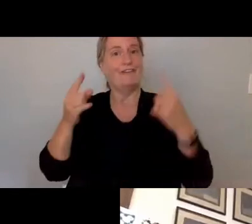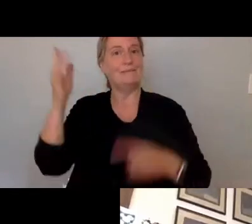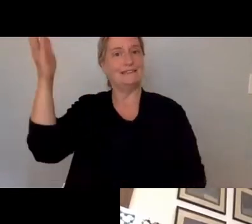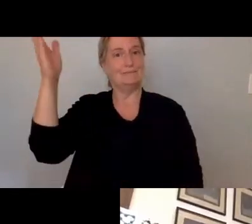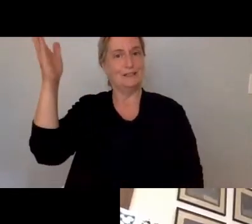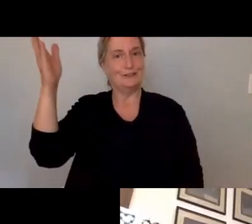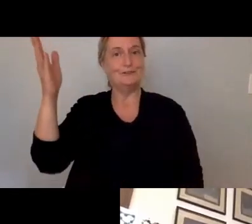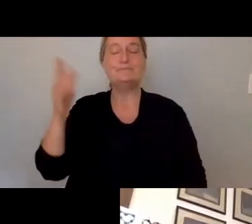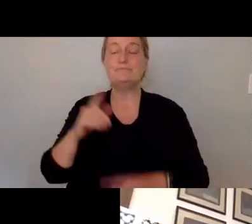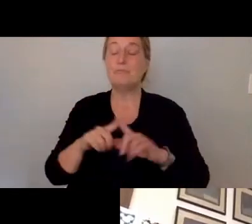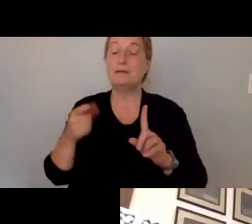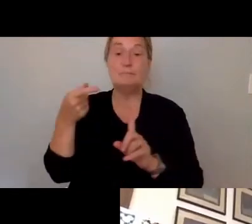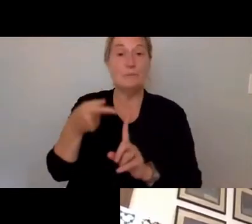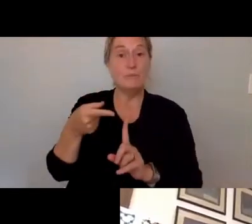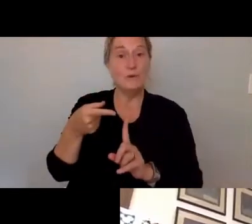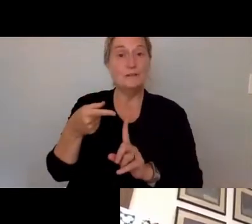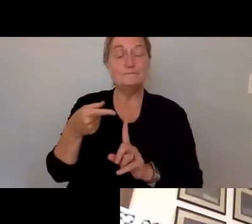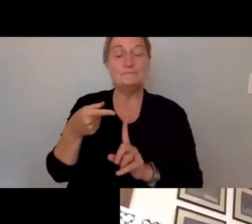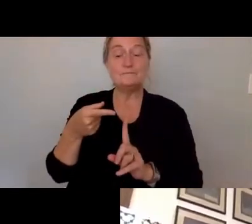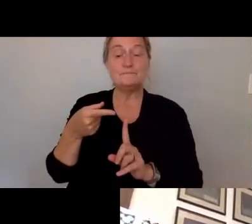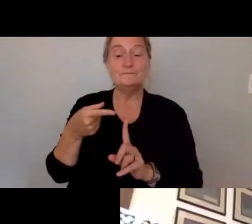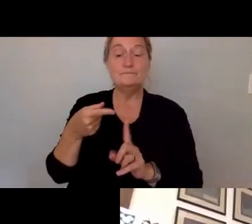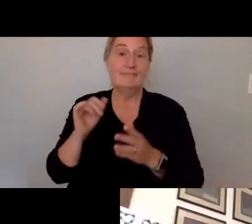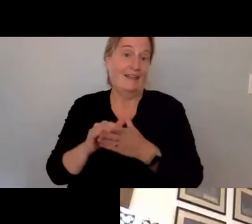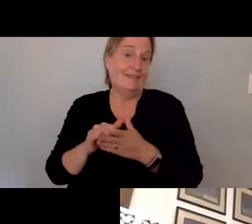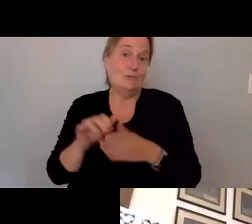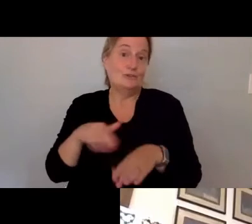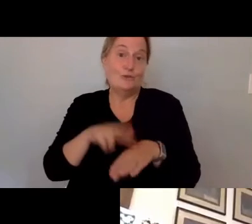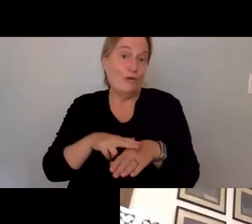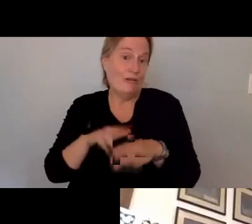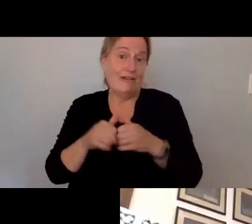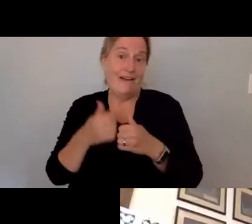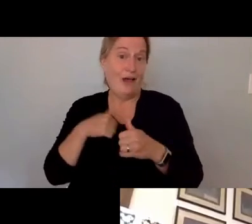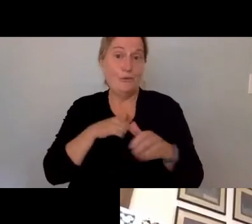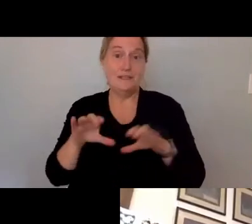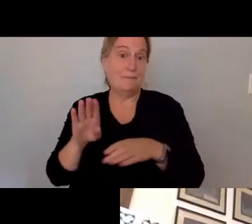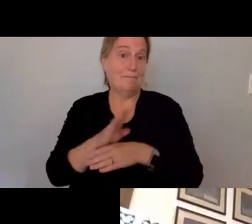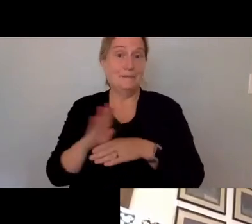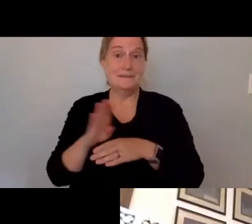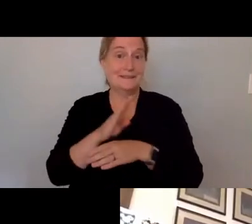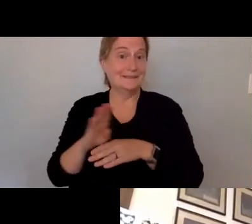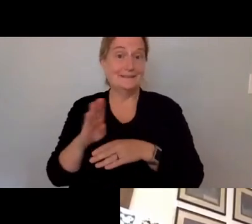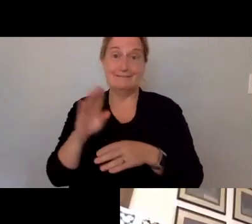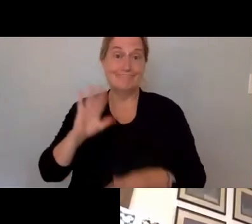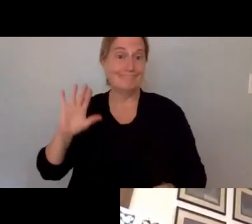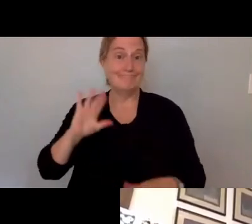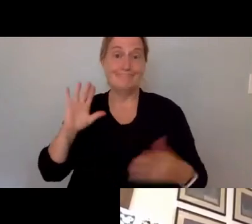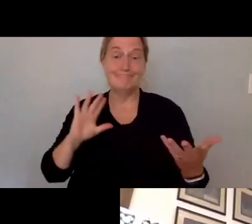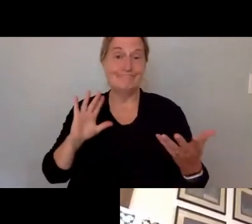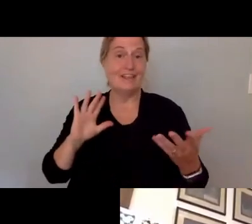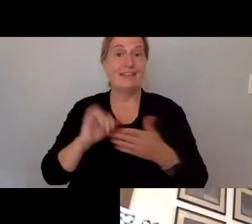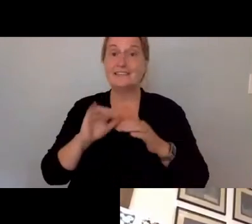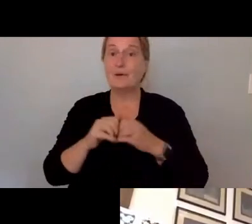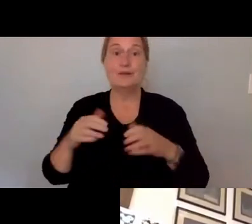line is, that's how we did business in those days. That's how we did health policy reform. That's how we did